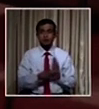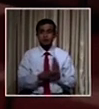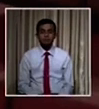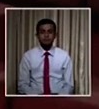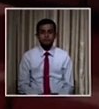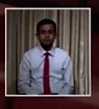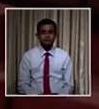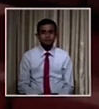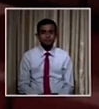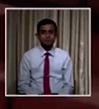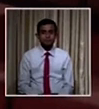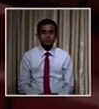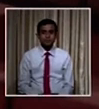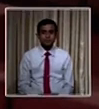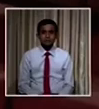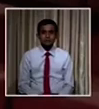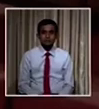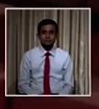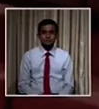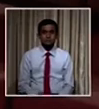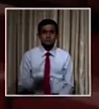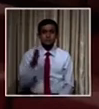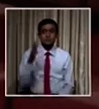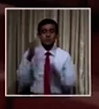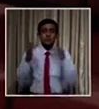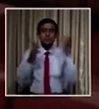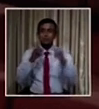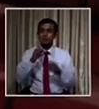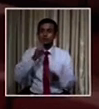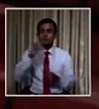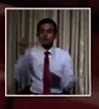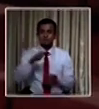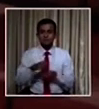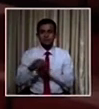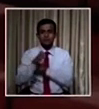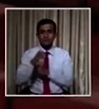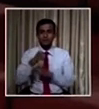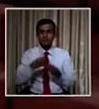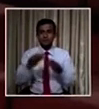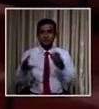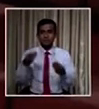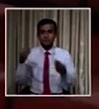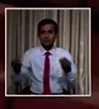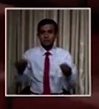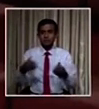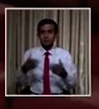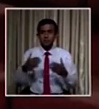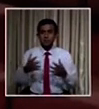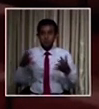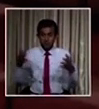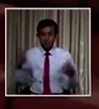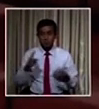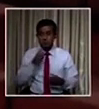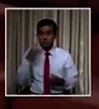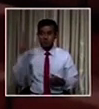say enhanced devolution, we will settle this matter once and for all by enhancing powers